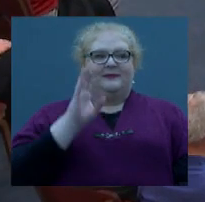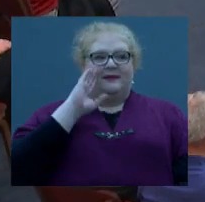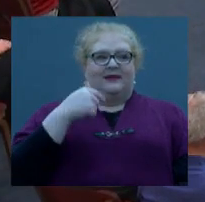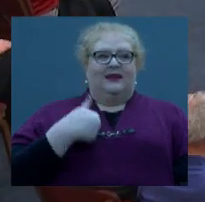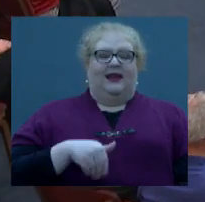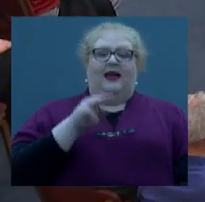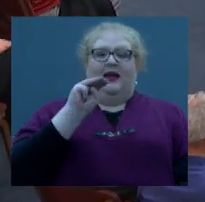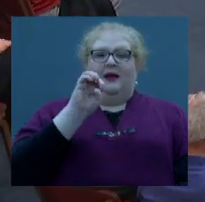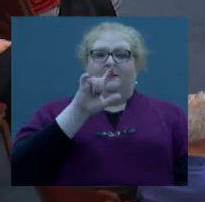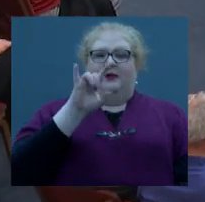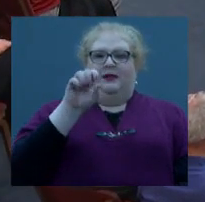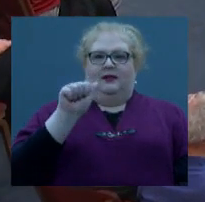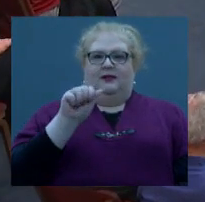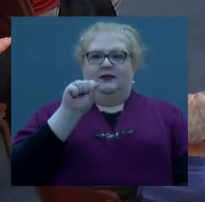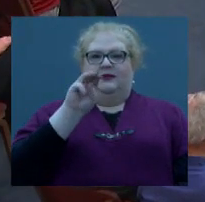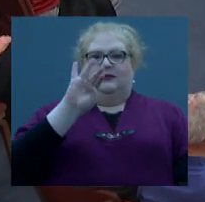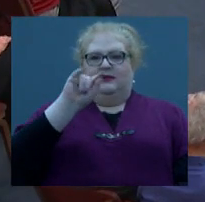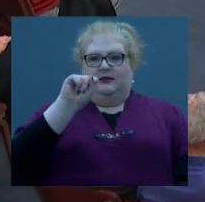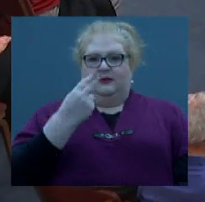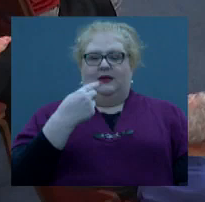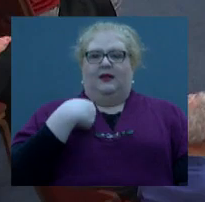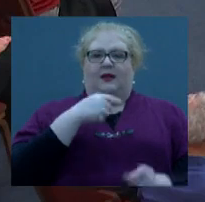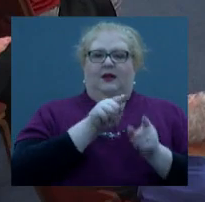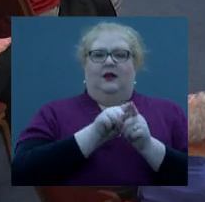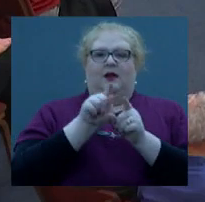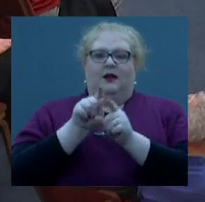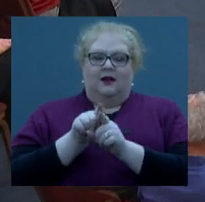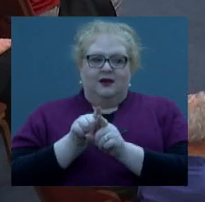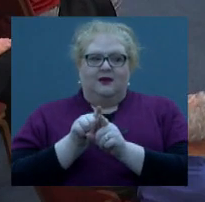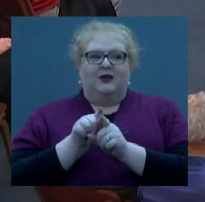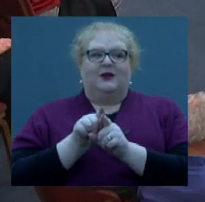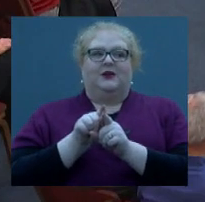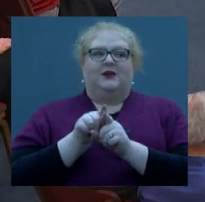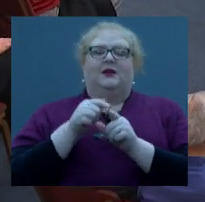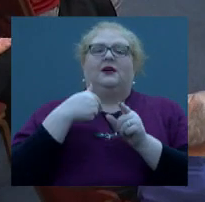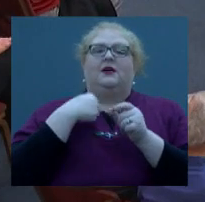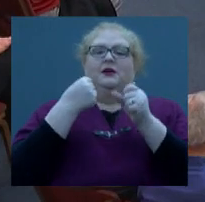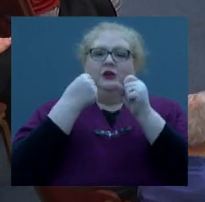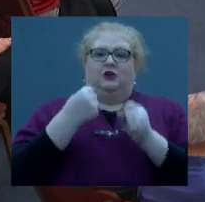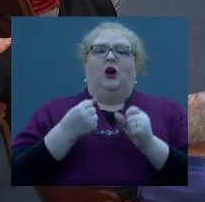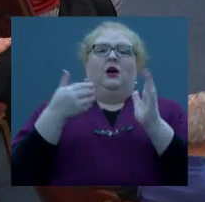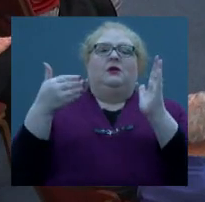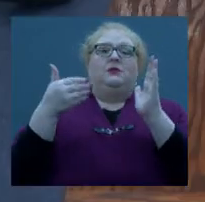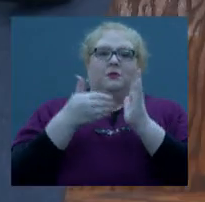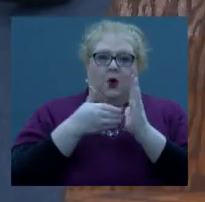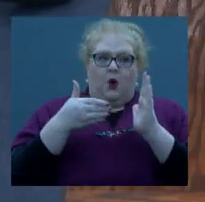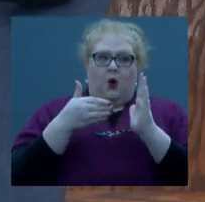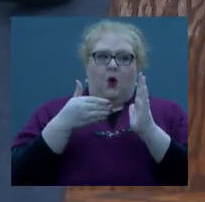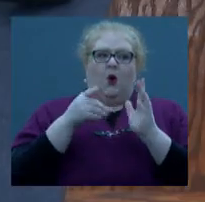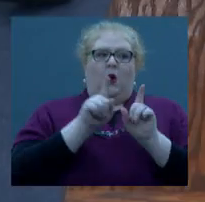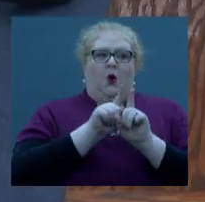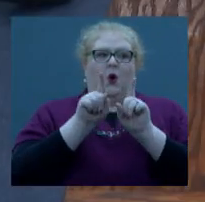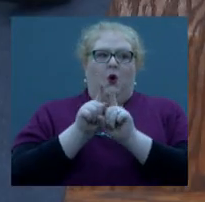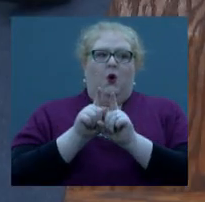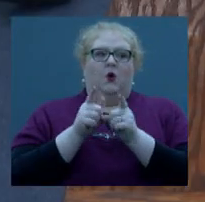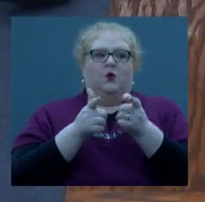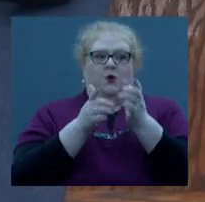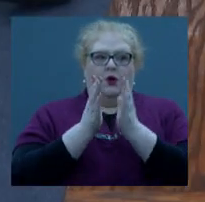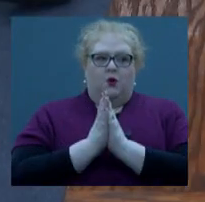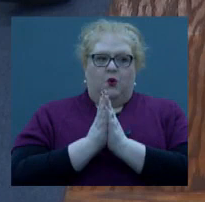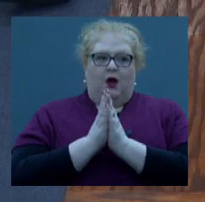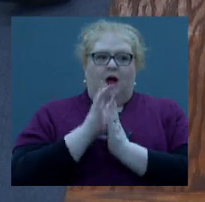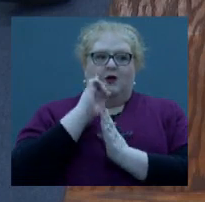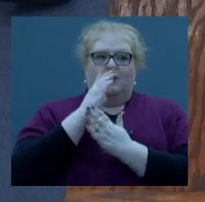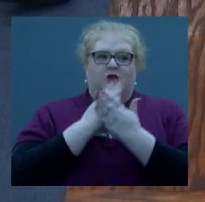Hi, I'm Melissa Smith. I also do not, I am strongly opposed and also would like to request